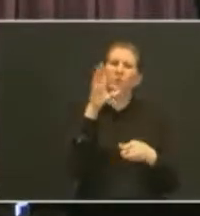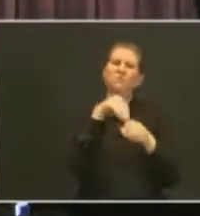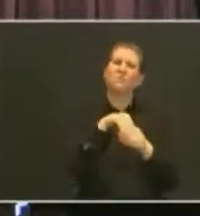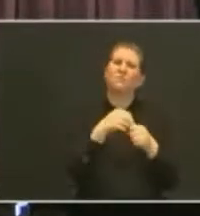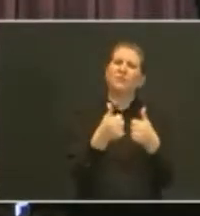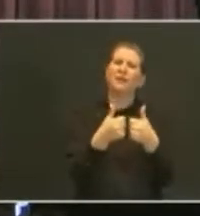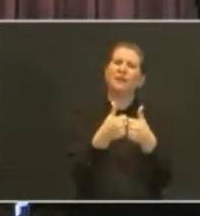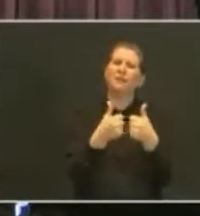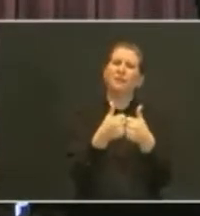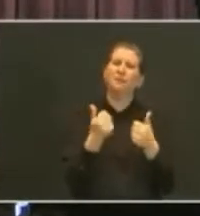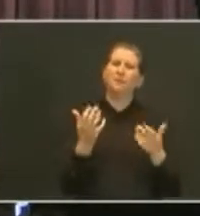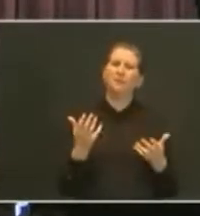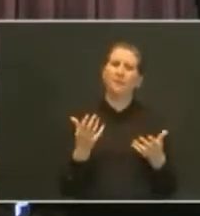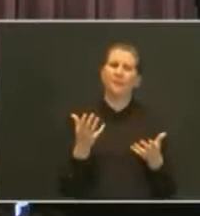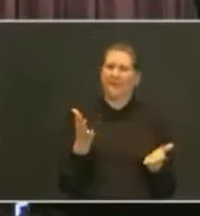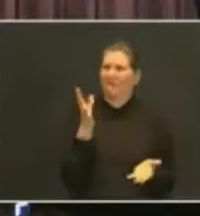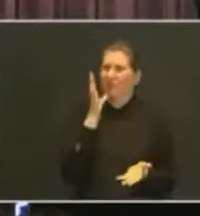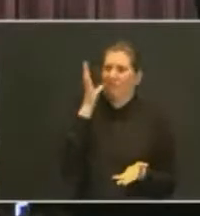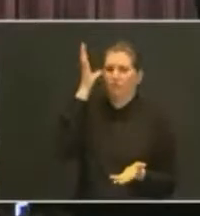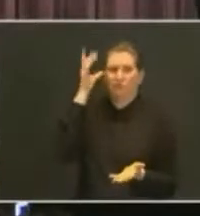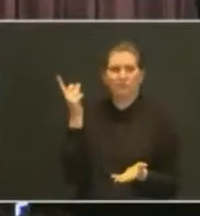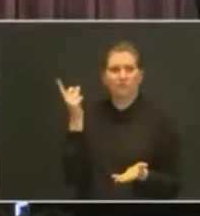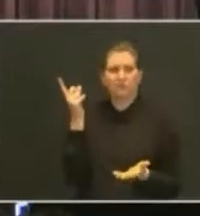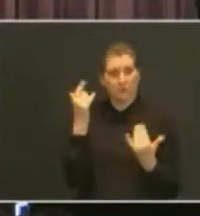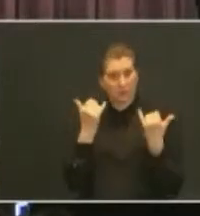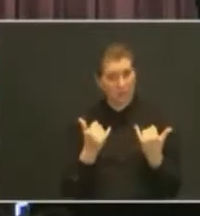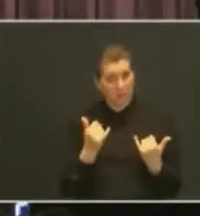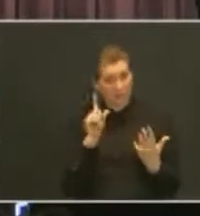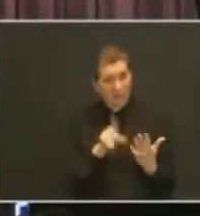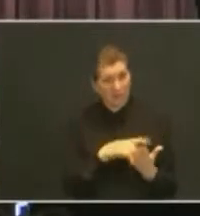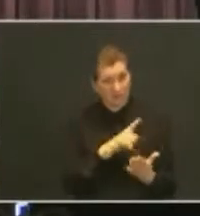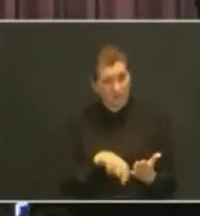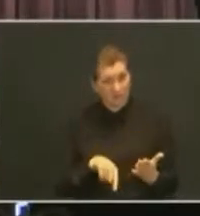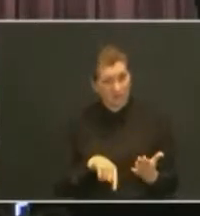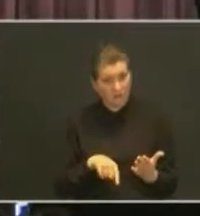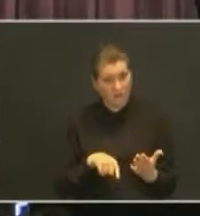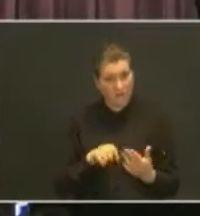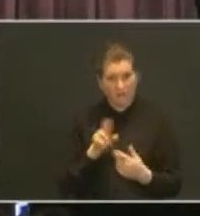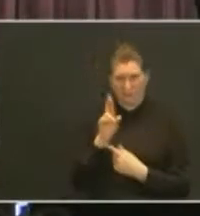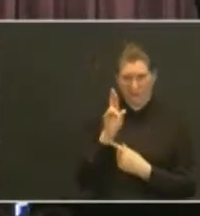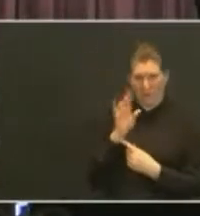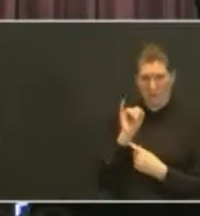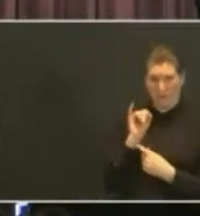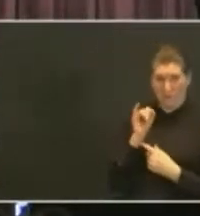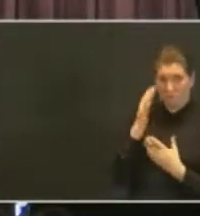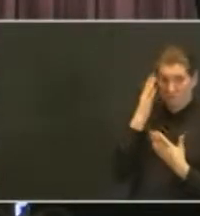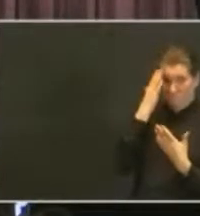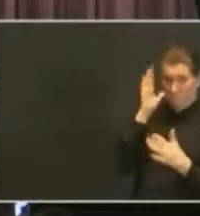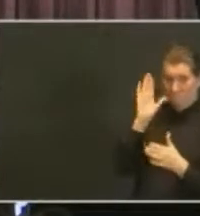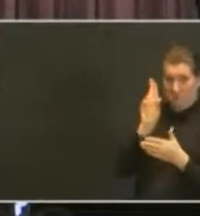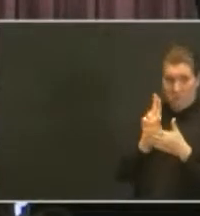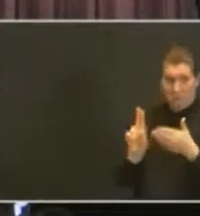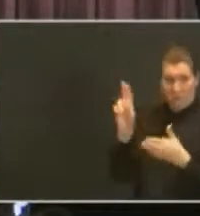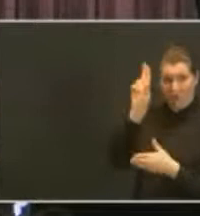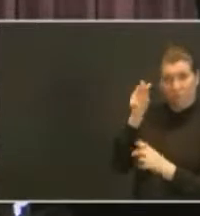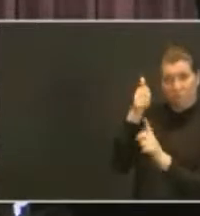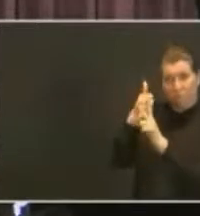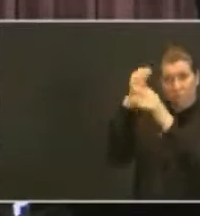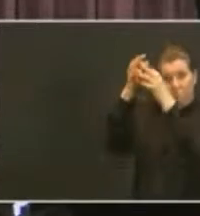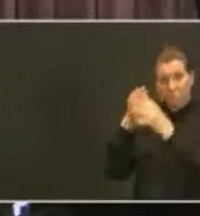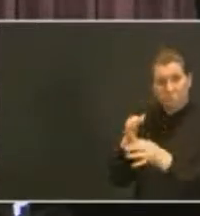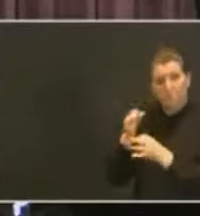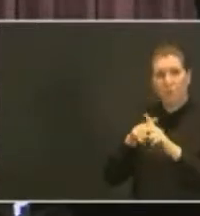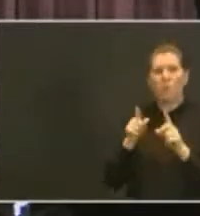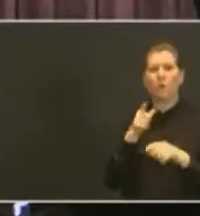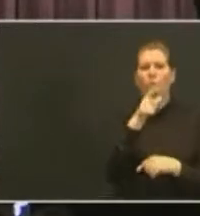But URI is going to start playing now. And I don't know if this is coming from the university or from you, from the Department of Health.